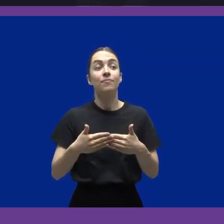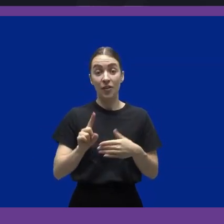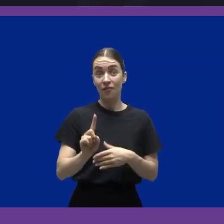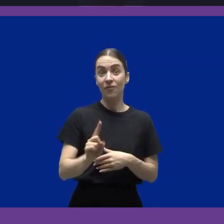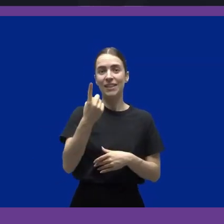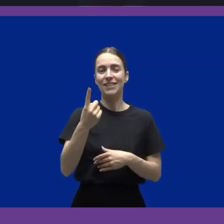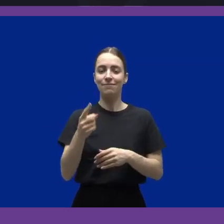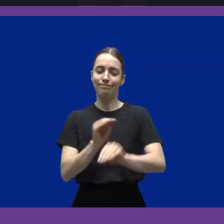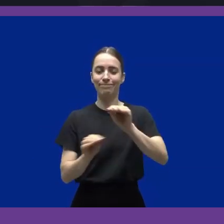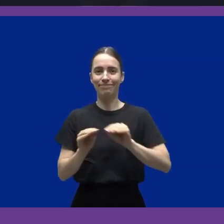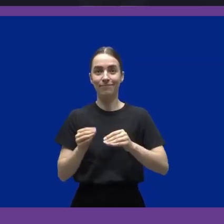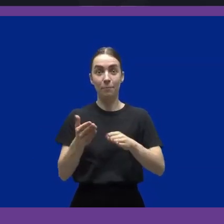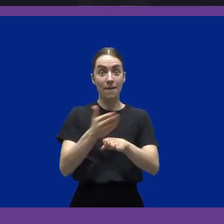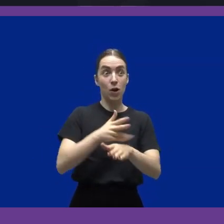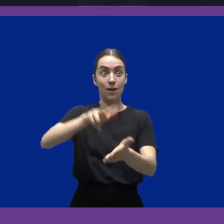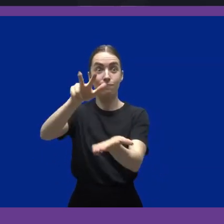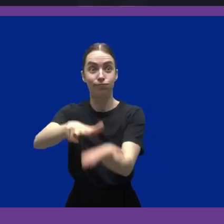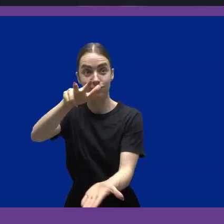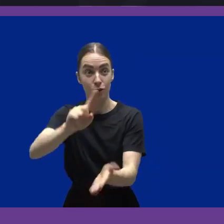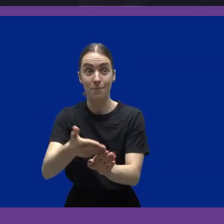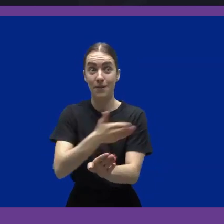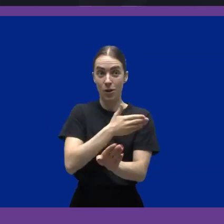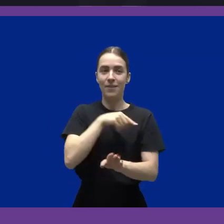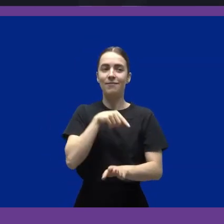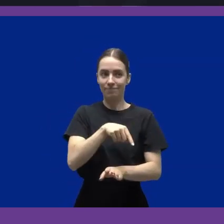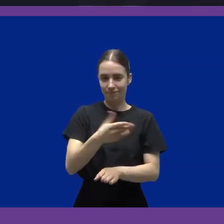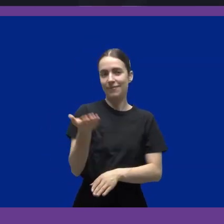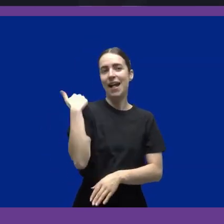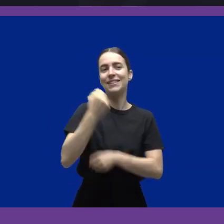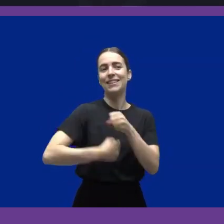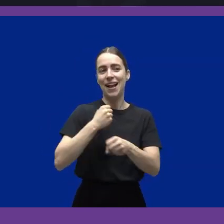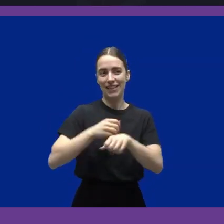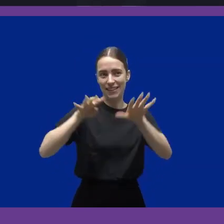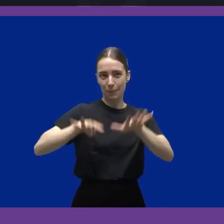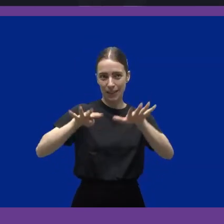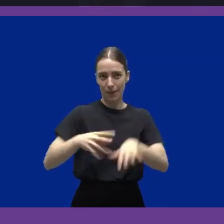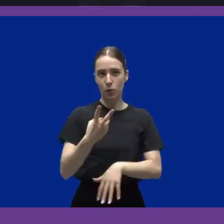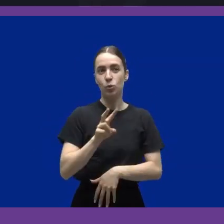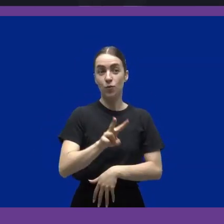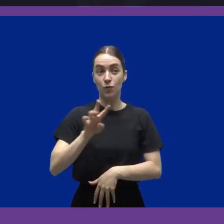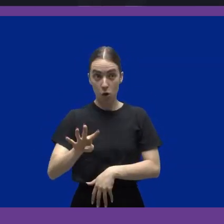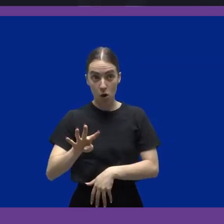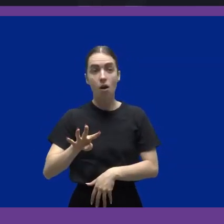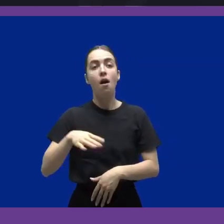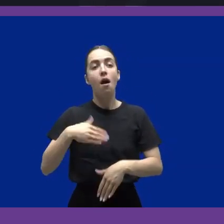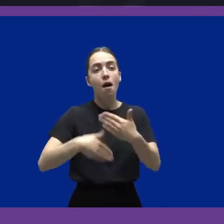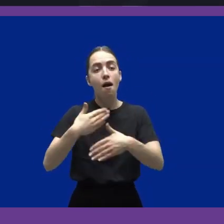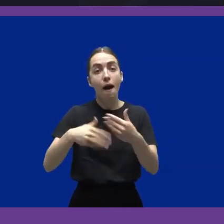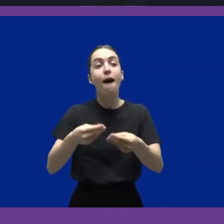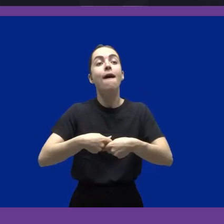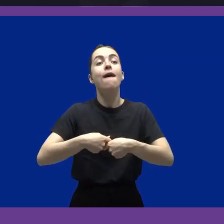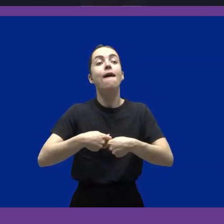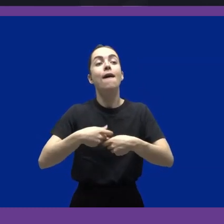on April 2025. The inquiry vote will start in mid-June and will last until mid-October